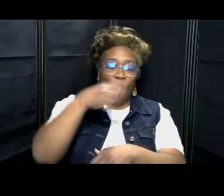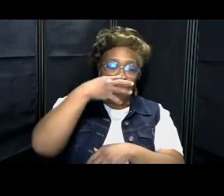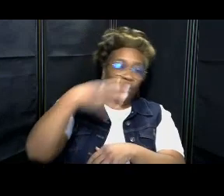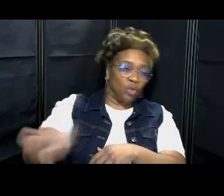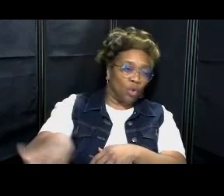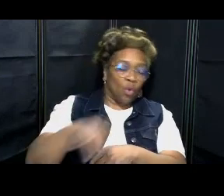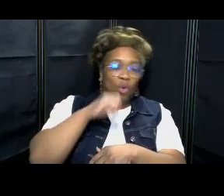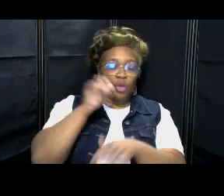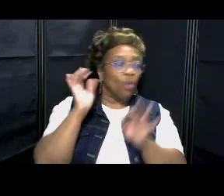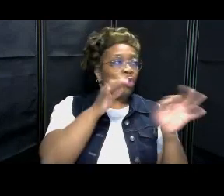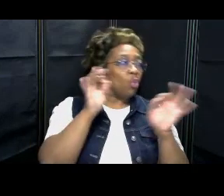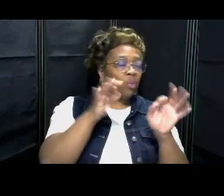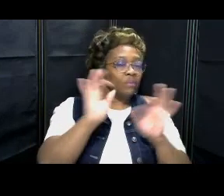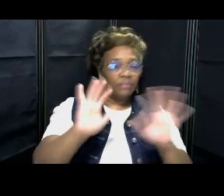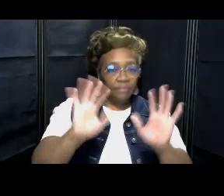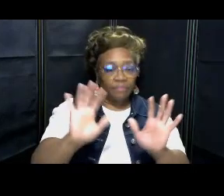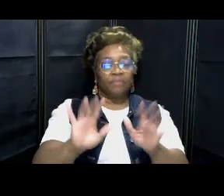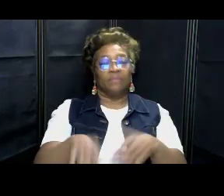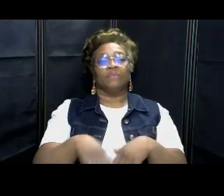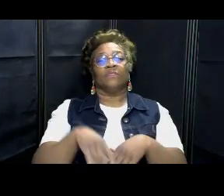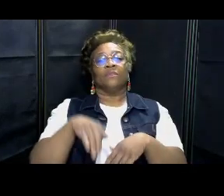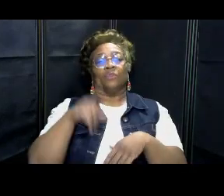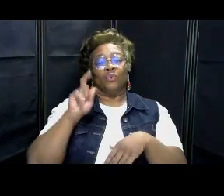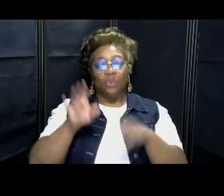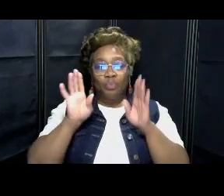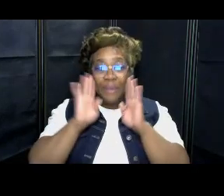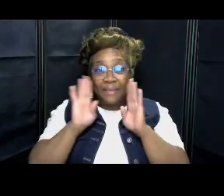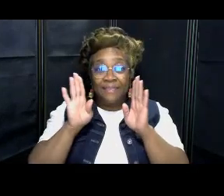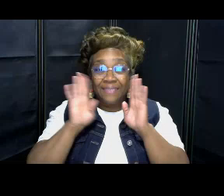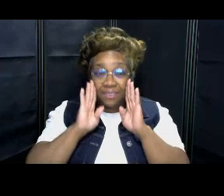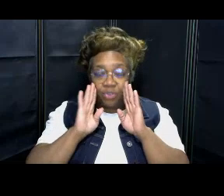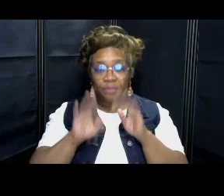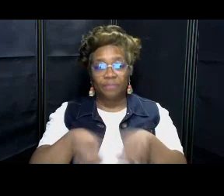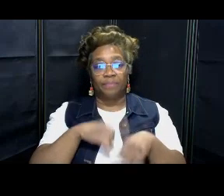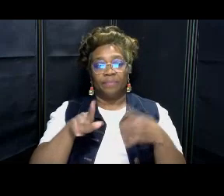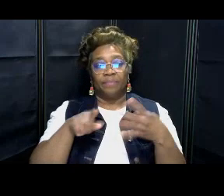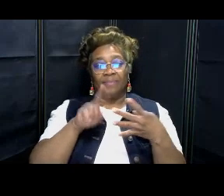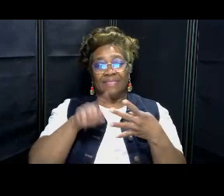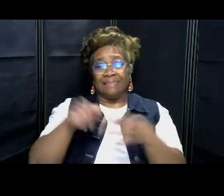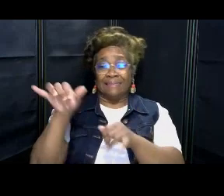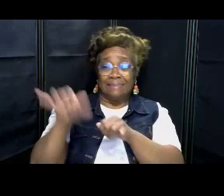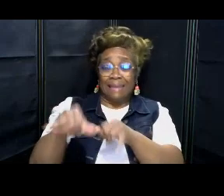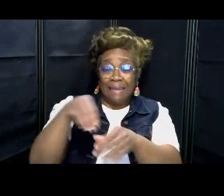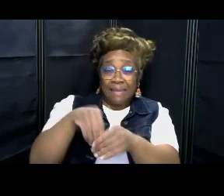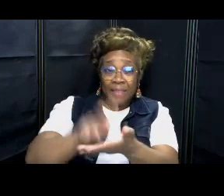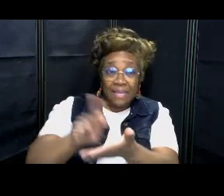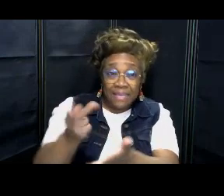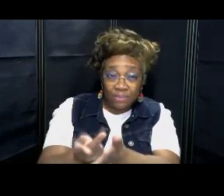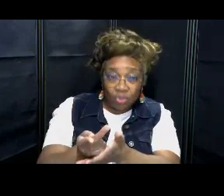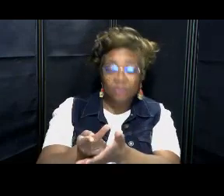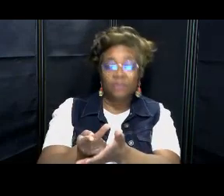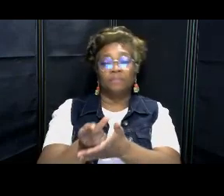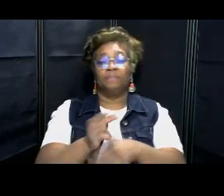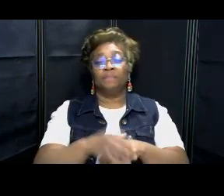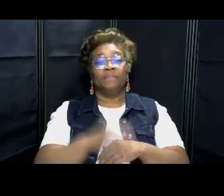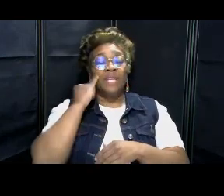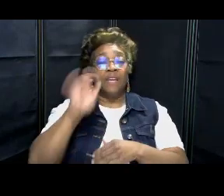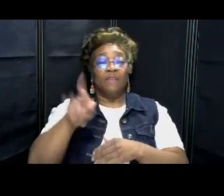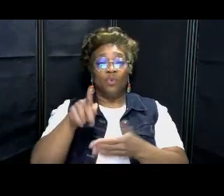we're having those fires. So some things that we can do. Again, stay in the kitchen, stay alert. If you cook your